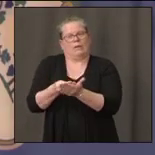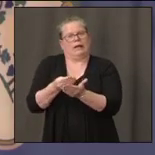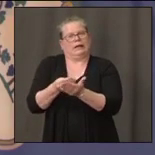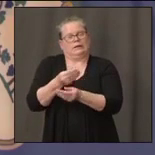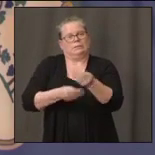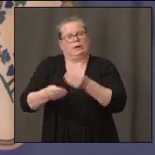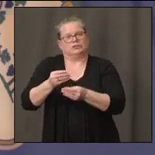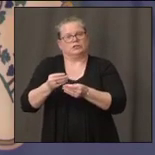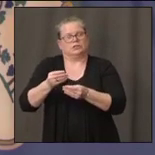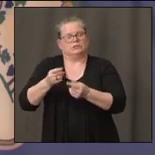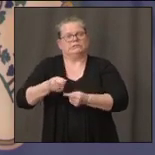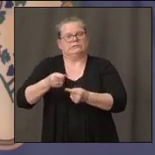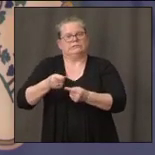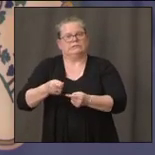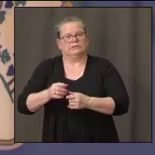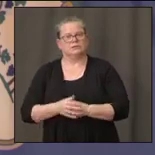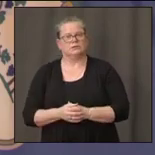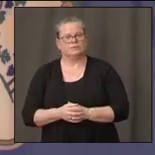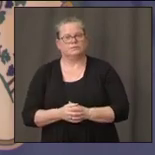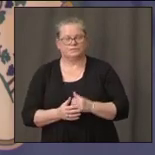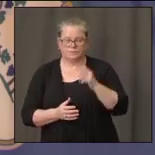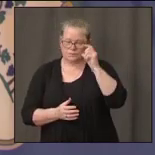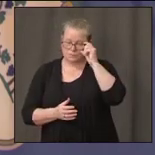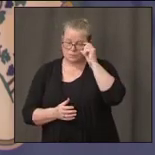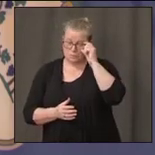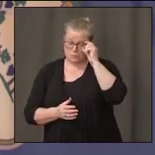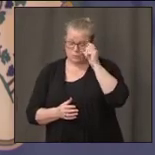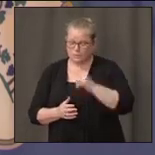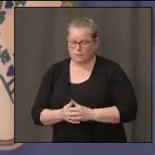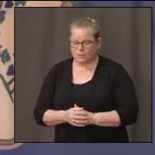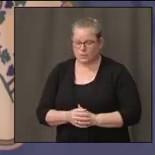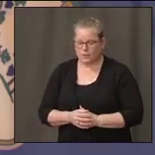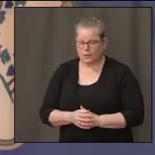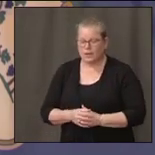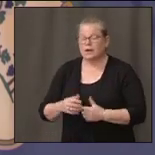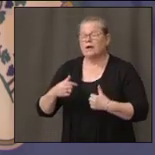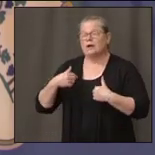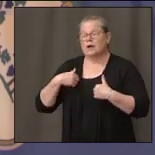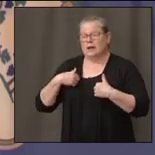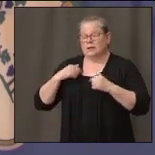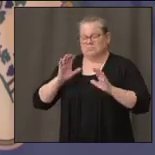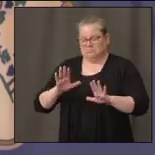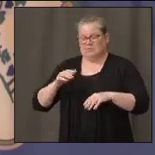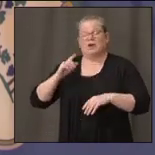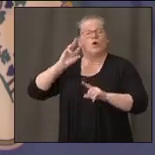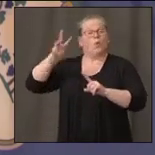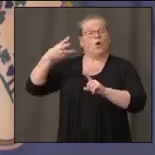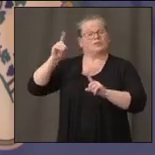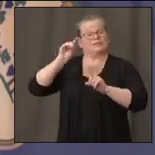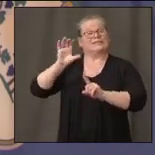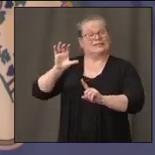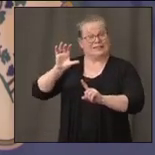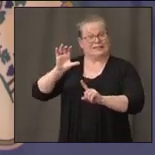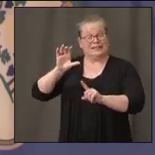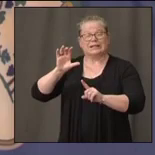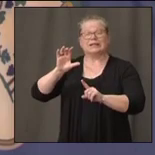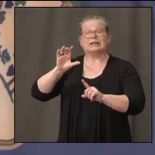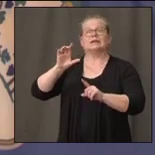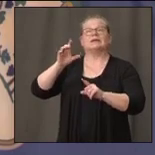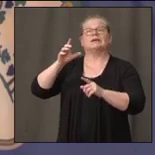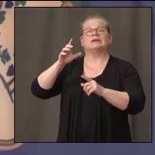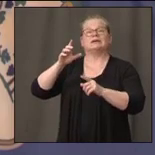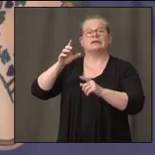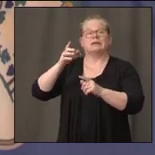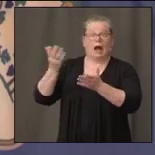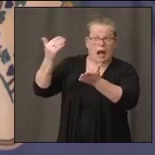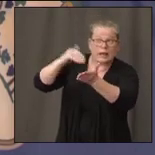I'm tired of Washington, D.C. when it comes to the next supplemental saying, let's wait and see. I've got two mayors right here who are sort of saying,